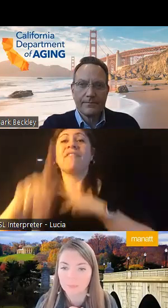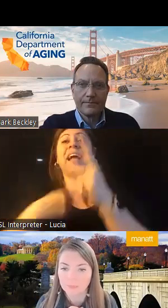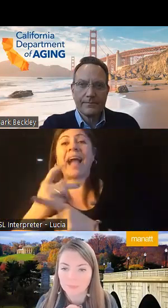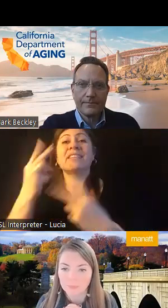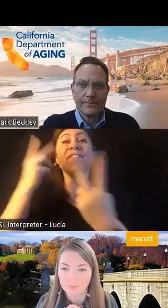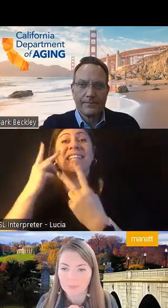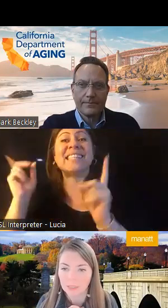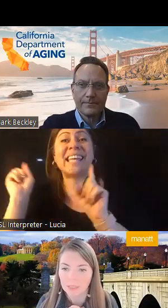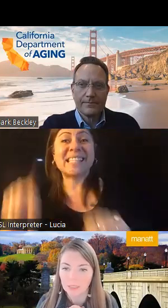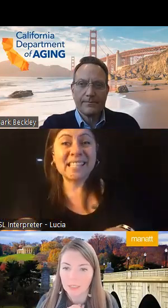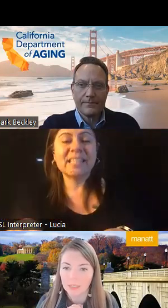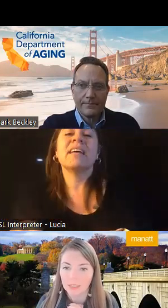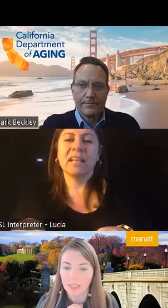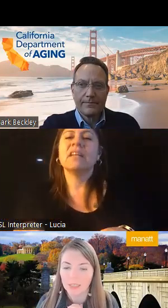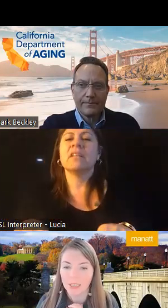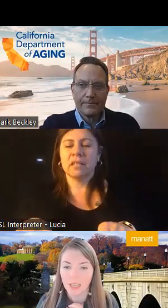advocacy.